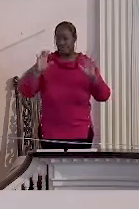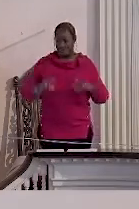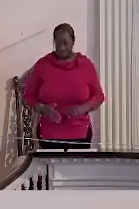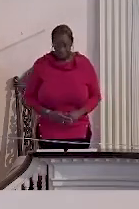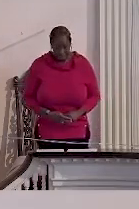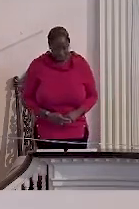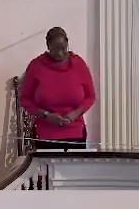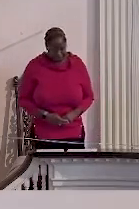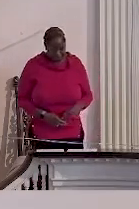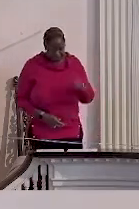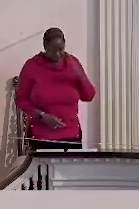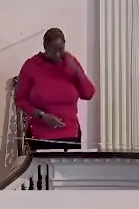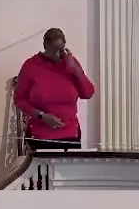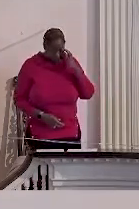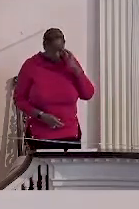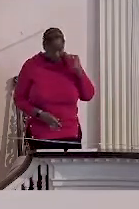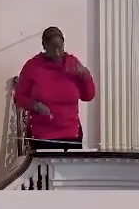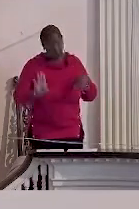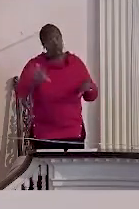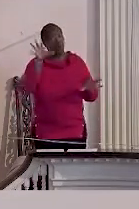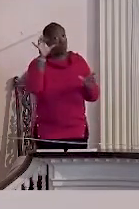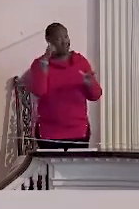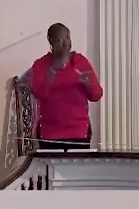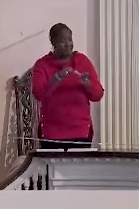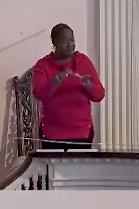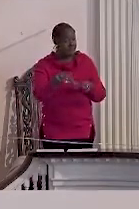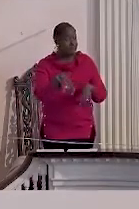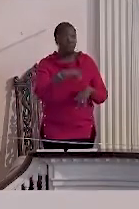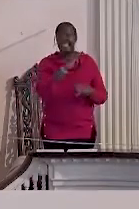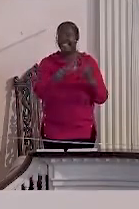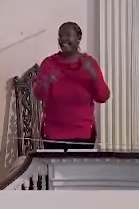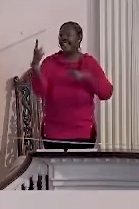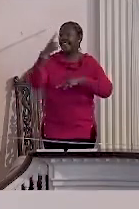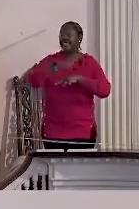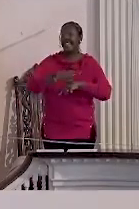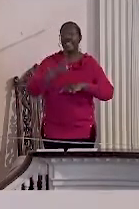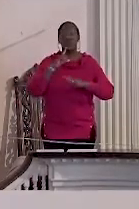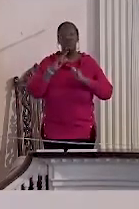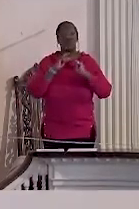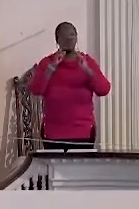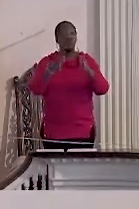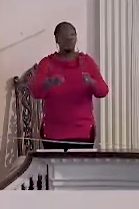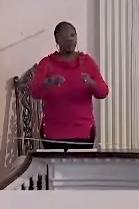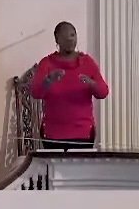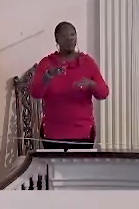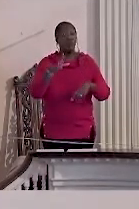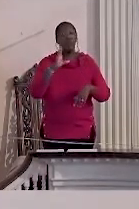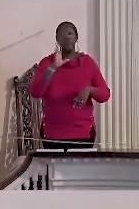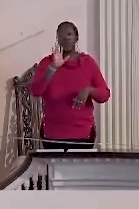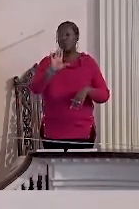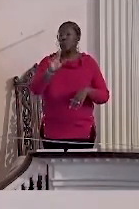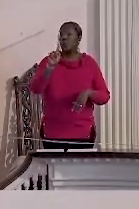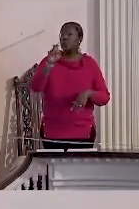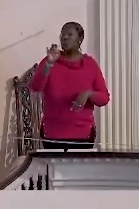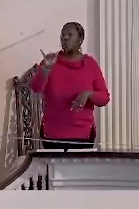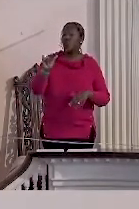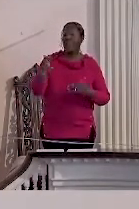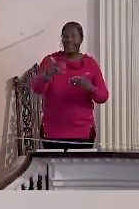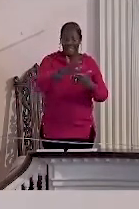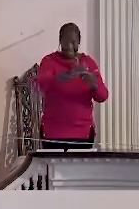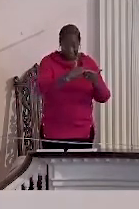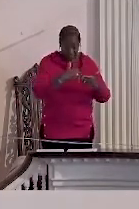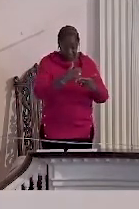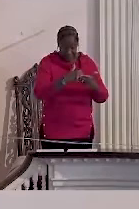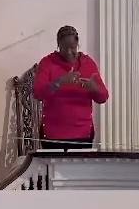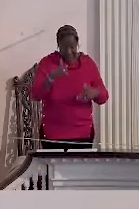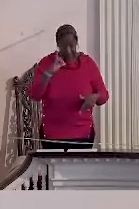served. Remember that the last day to deliver your contributions for the toy collection for La Clinica